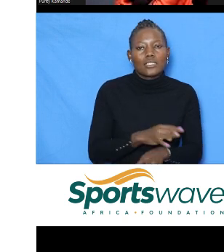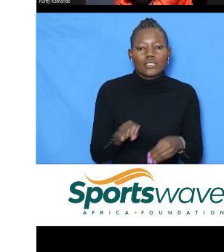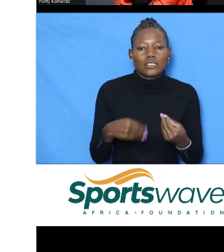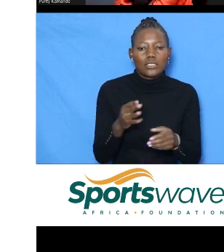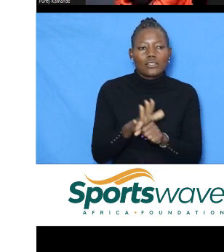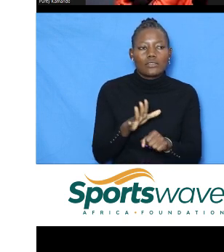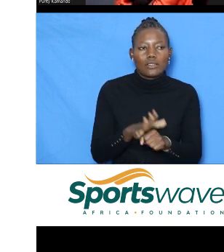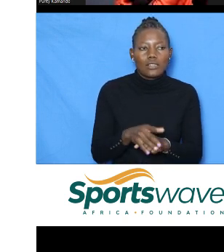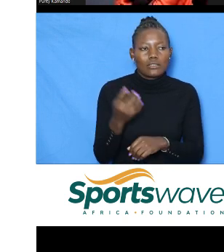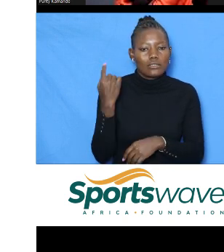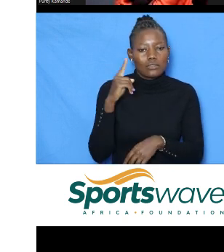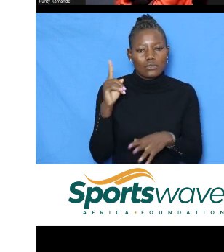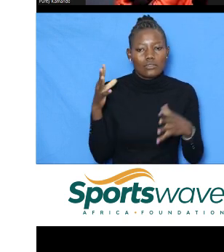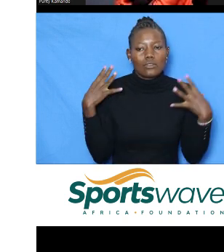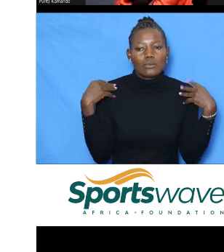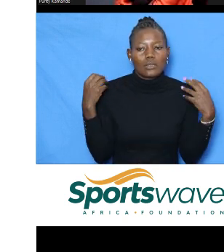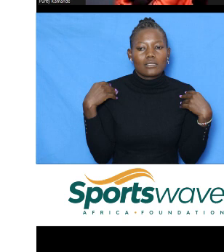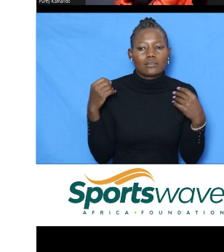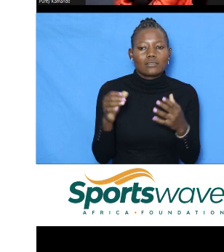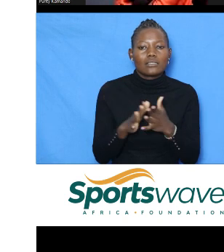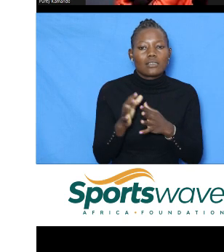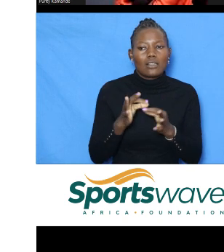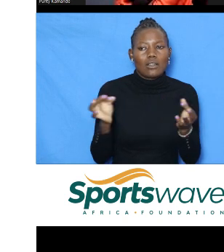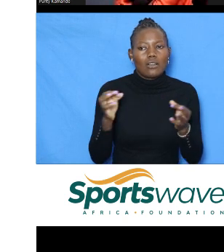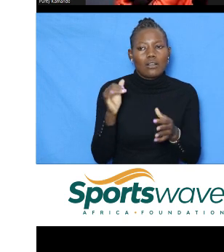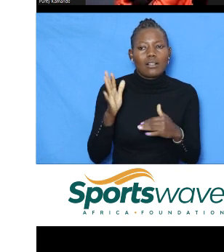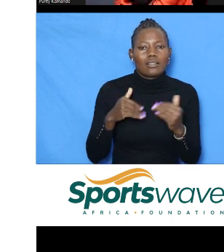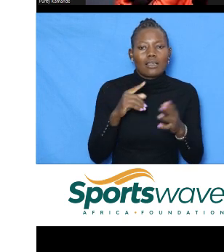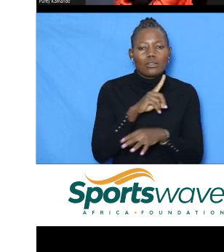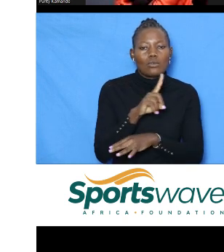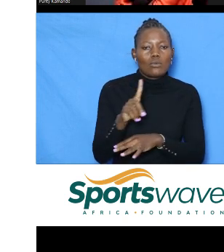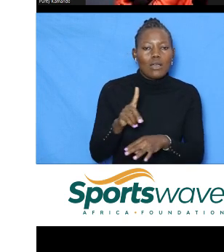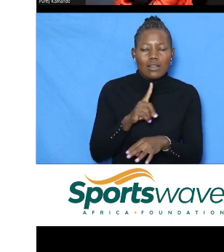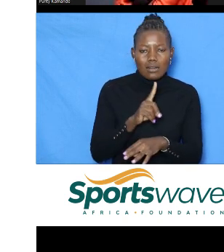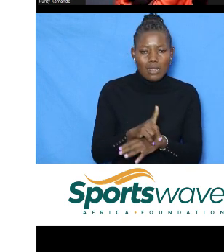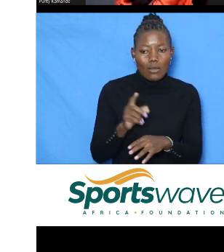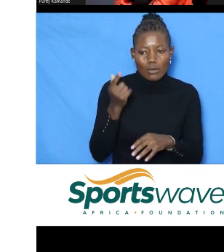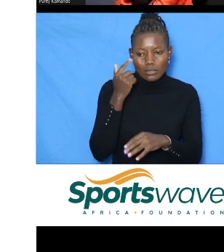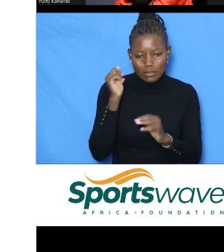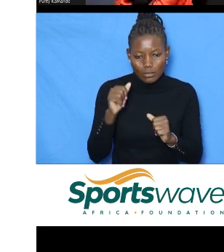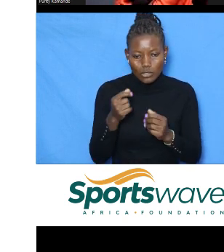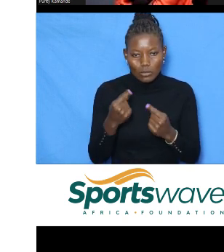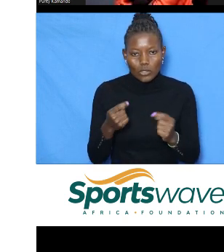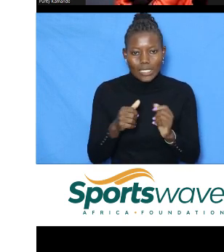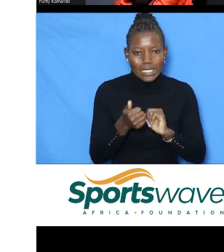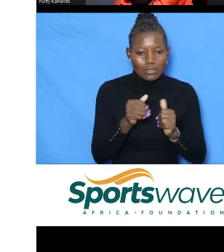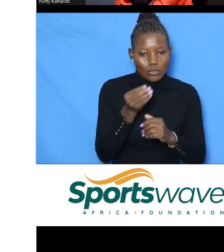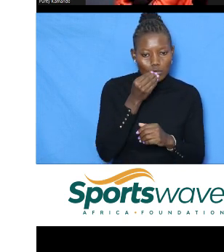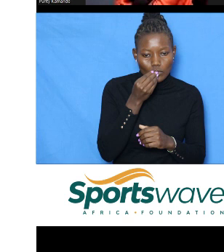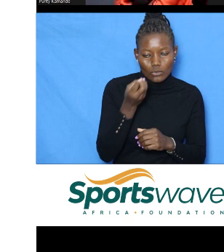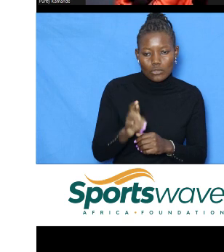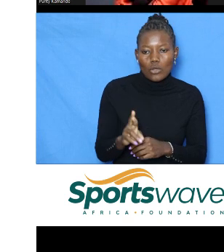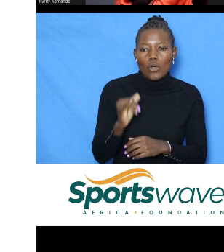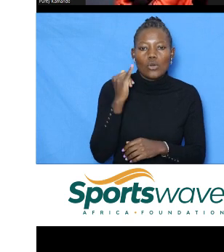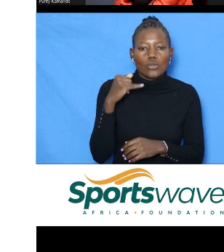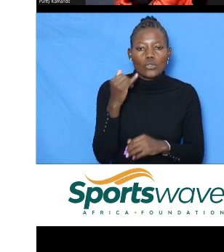for workouts lasting for longer than 1 hour. As you can see, as I have mentioned, you can try sports foods or sports drinks